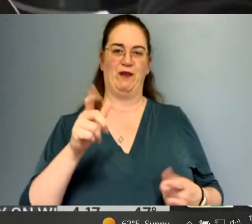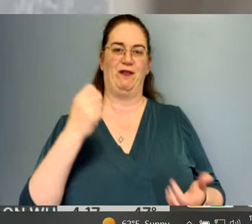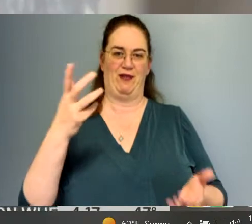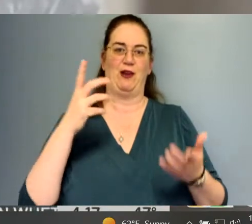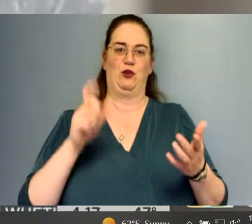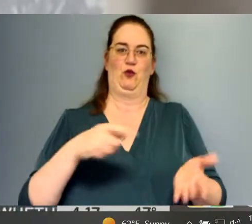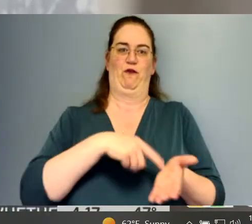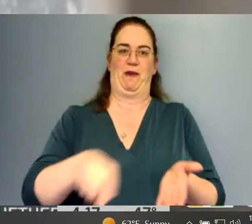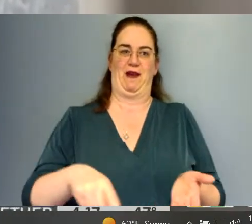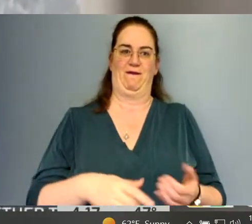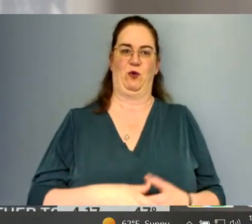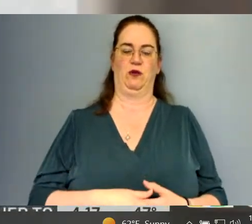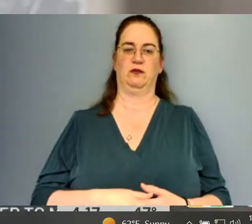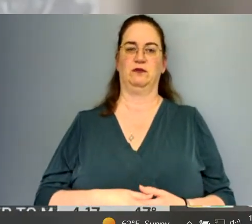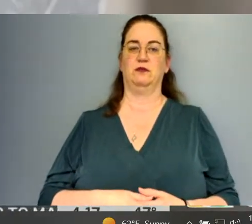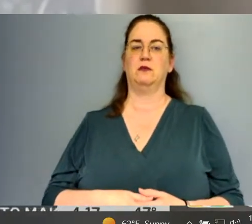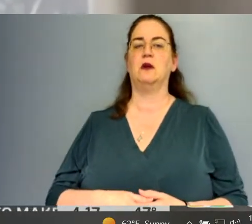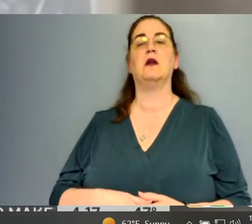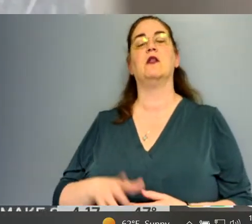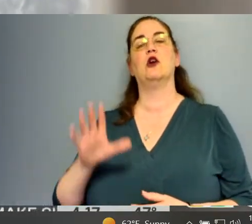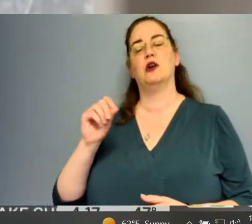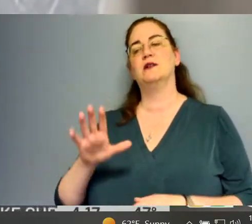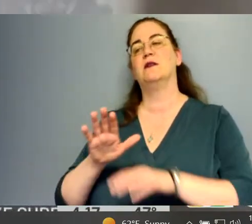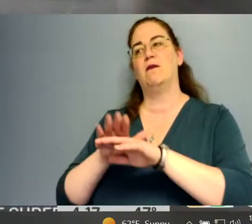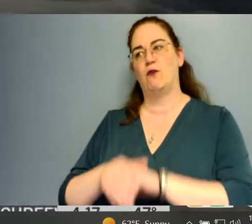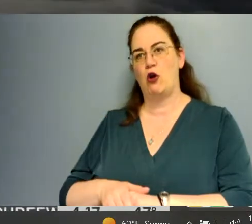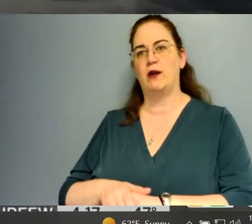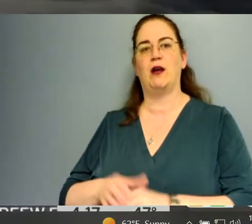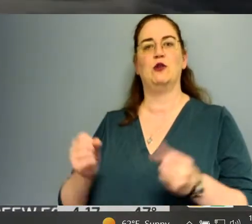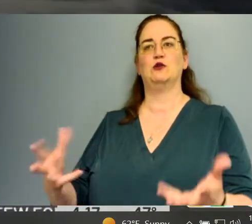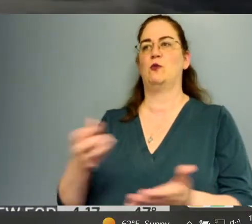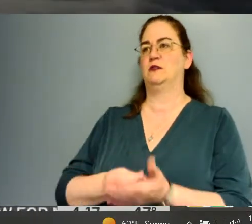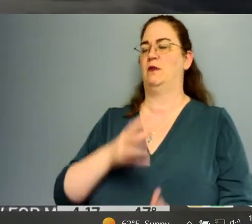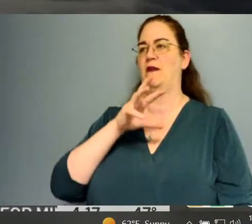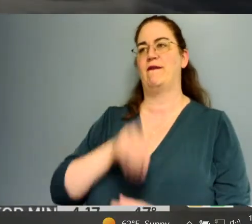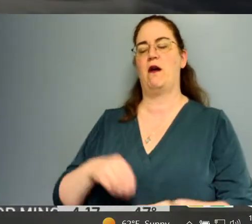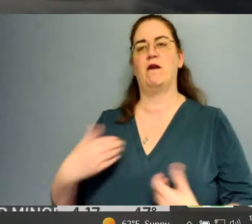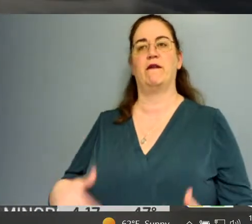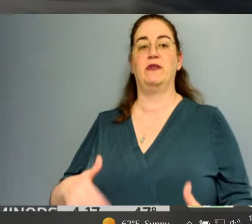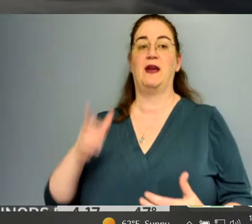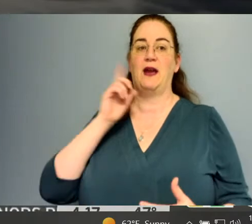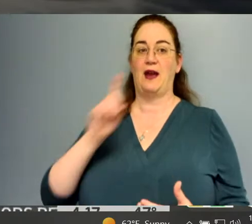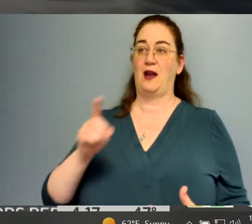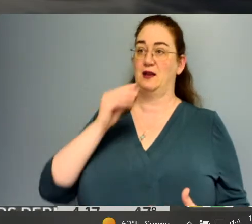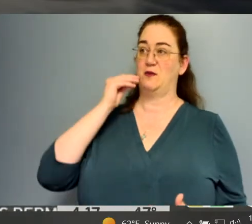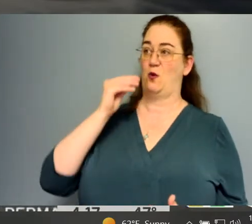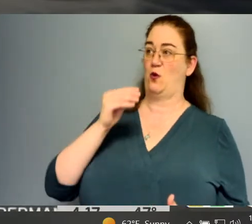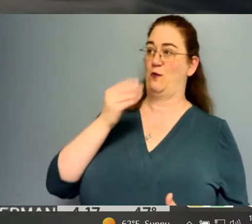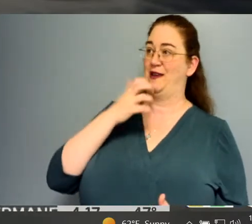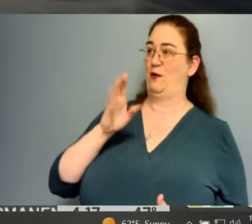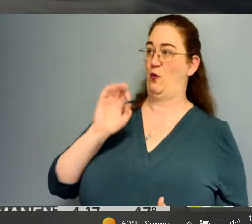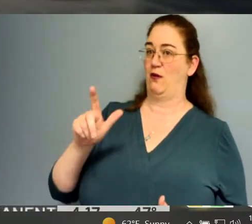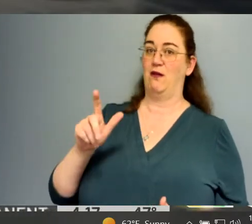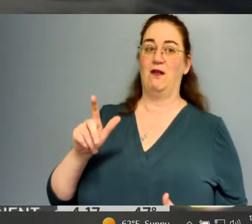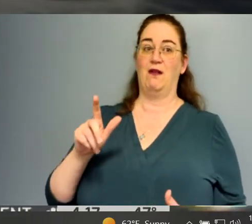for. There's room for fraud, and there's so much money involved, as in home heating oil, on a product you don't really